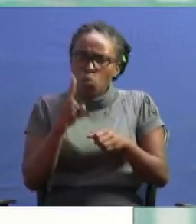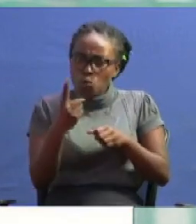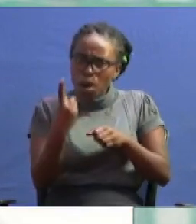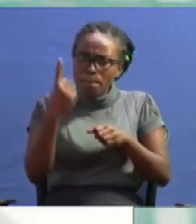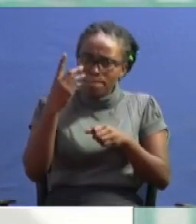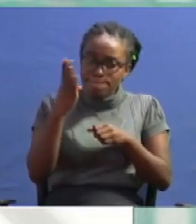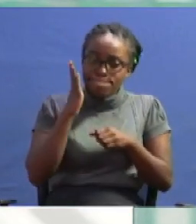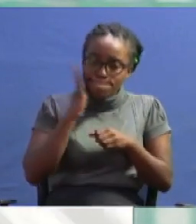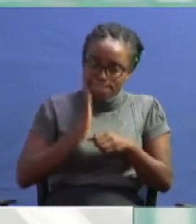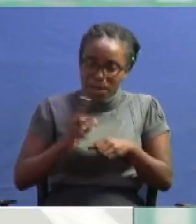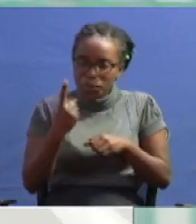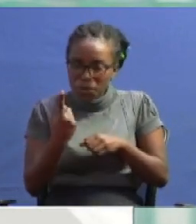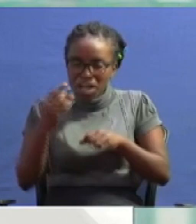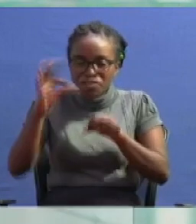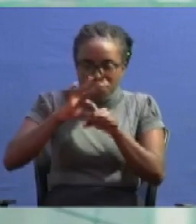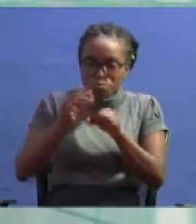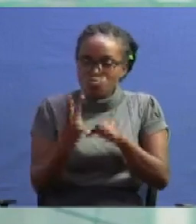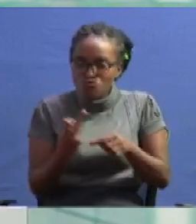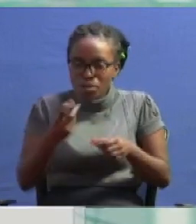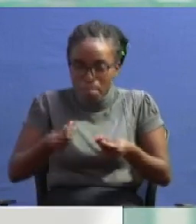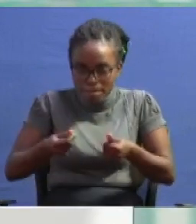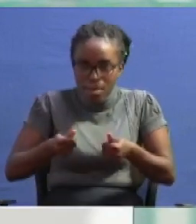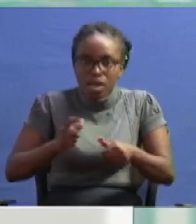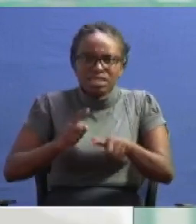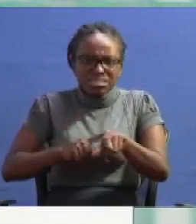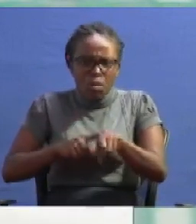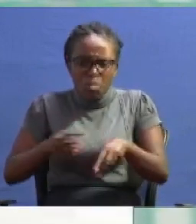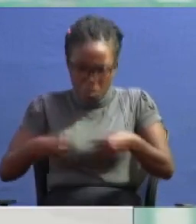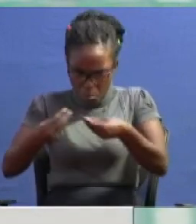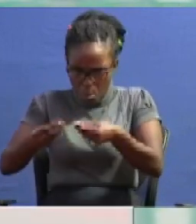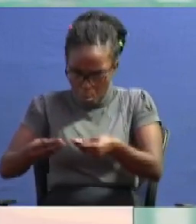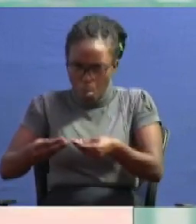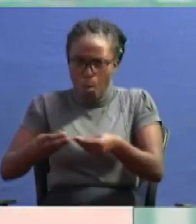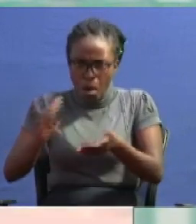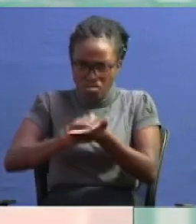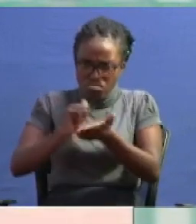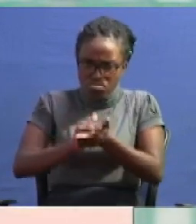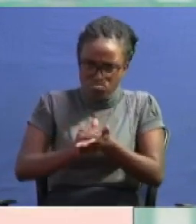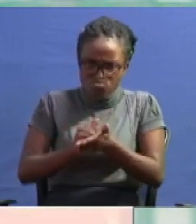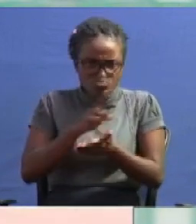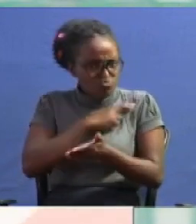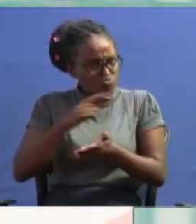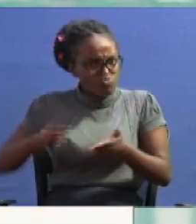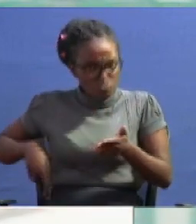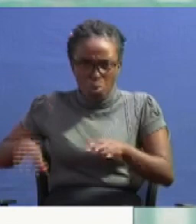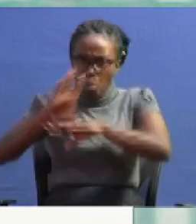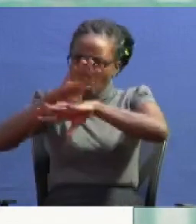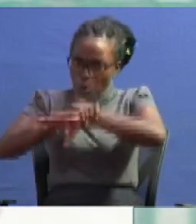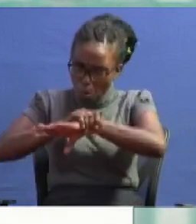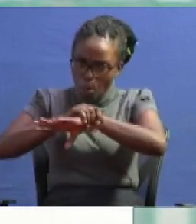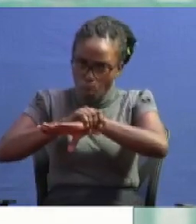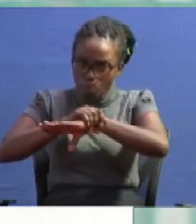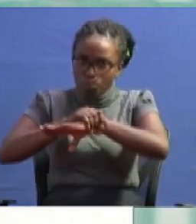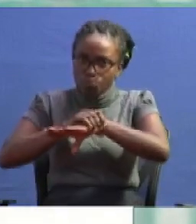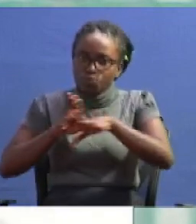shilling. And what is being portrayed is that some region is getting maybe an